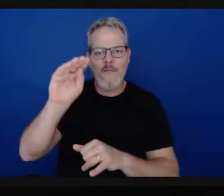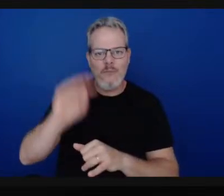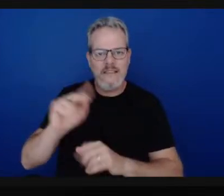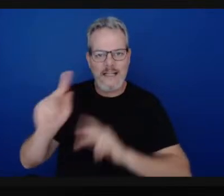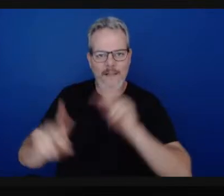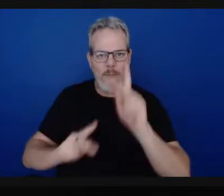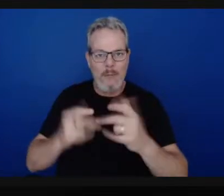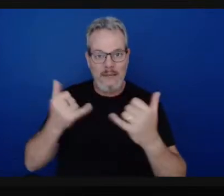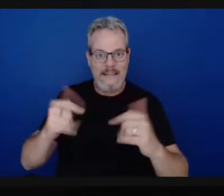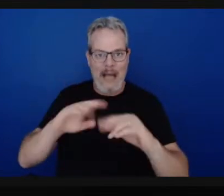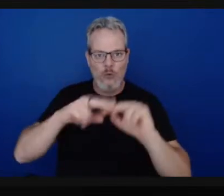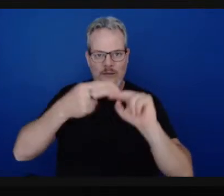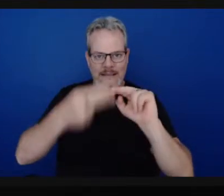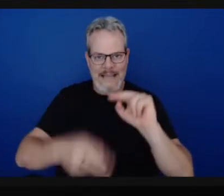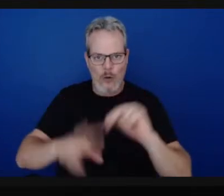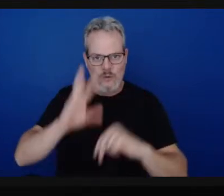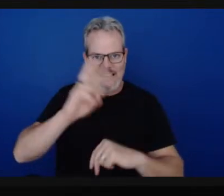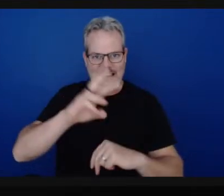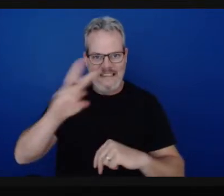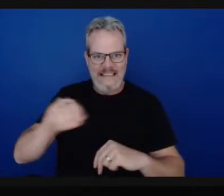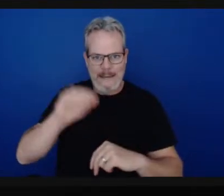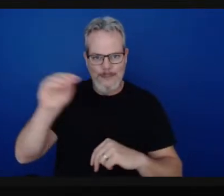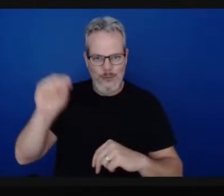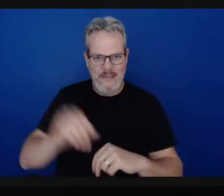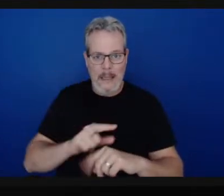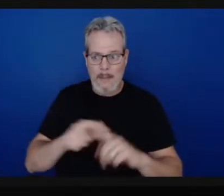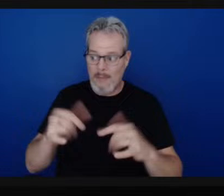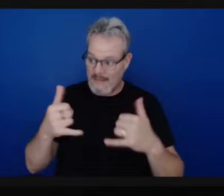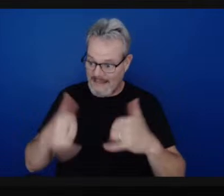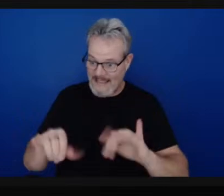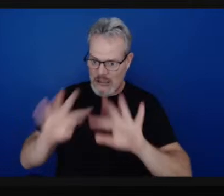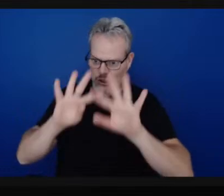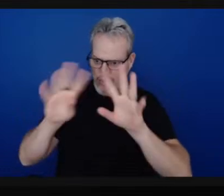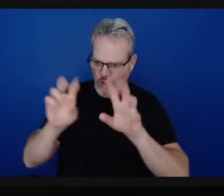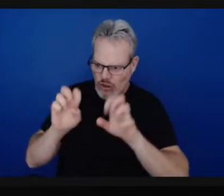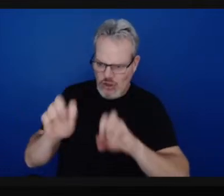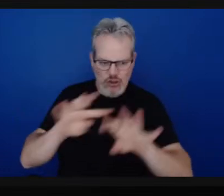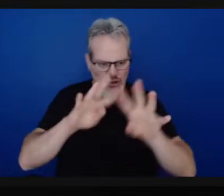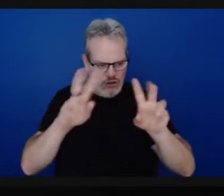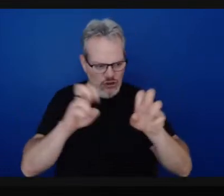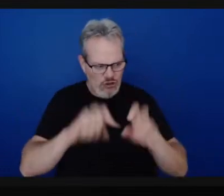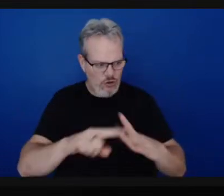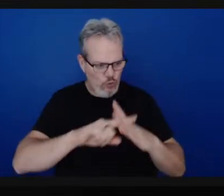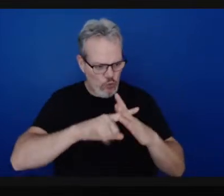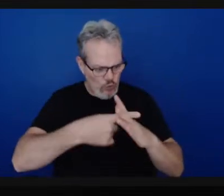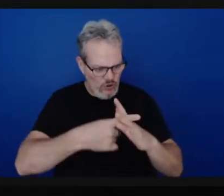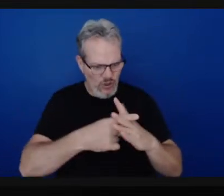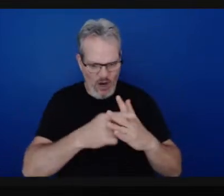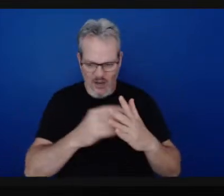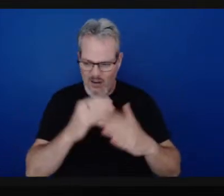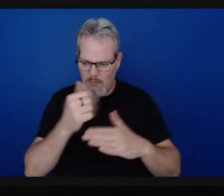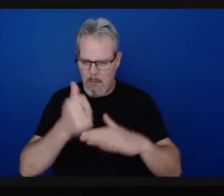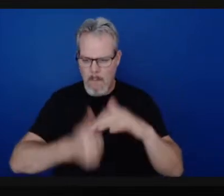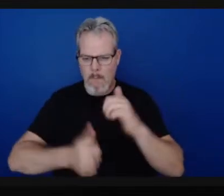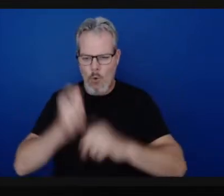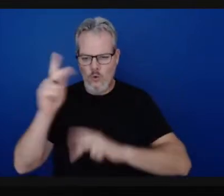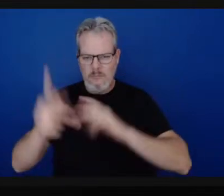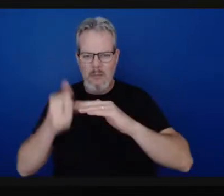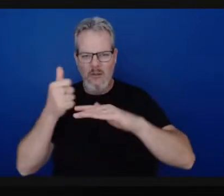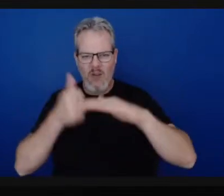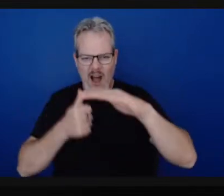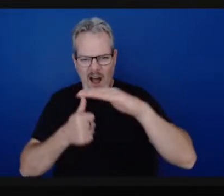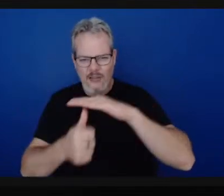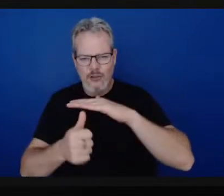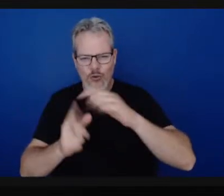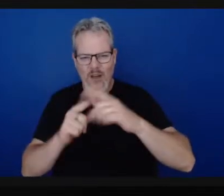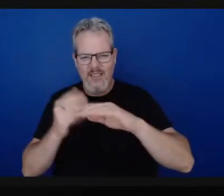it's down to 66. But we've done these polls before, and we've started off and everybody's on the under, then it starts eking up towards that